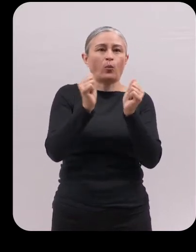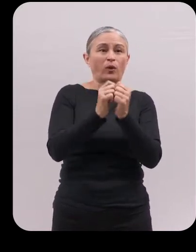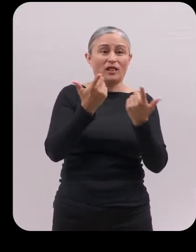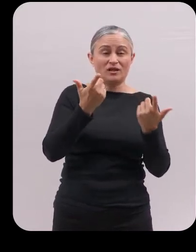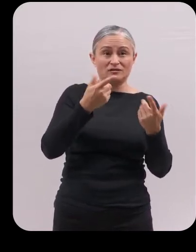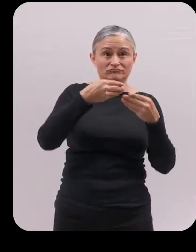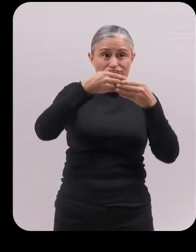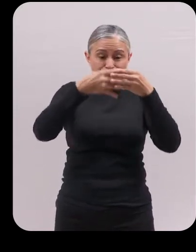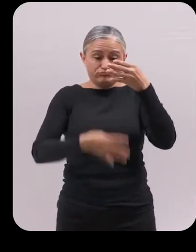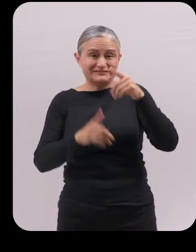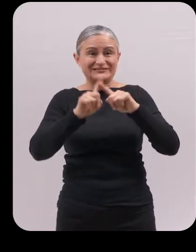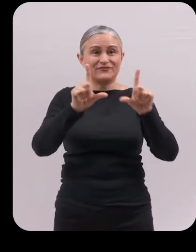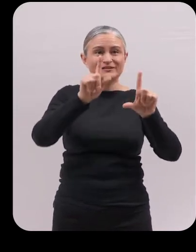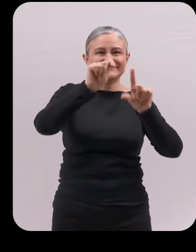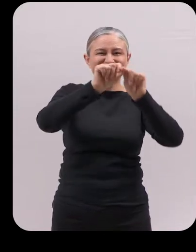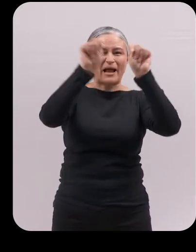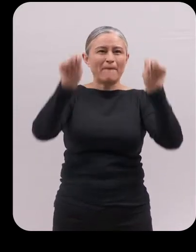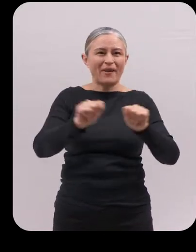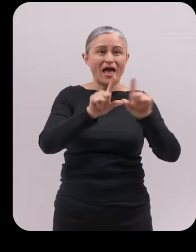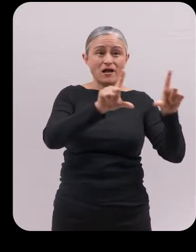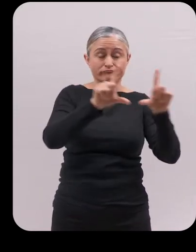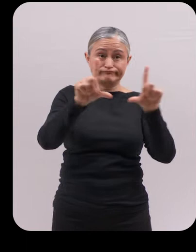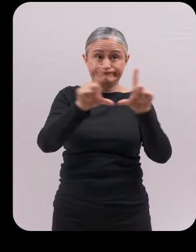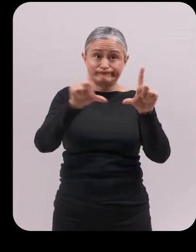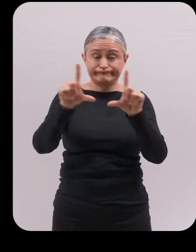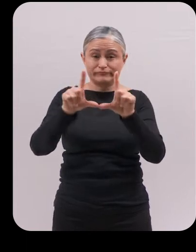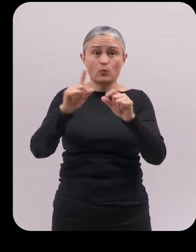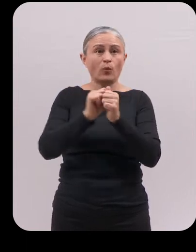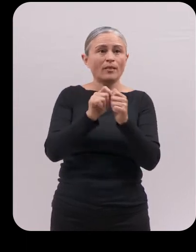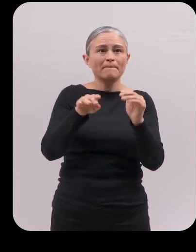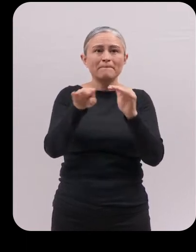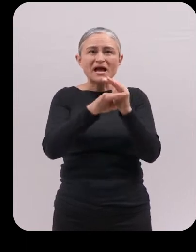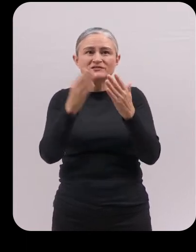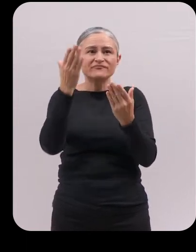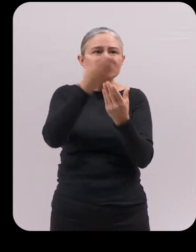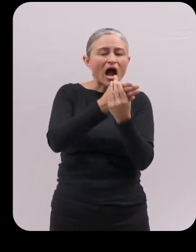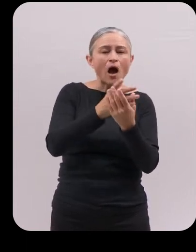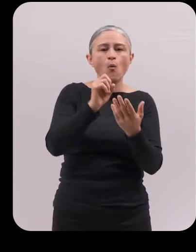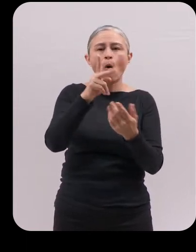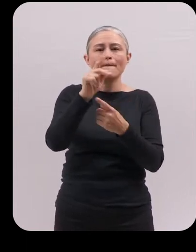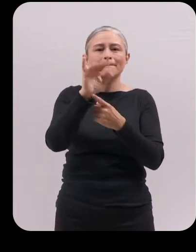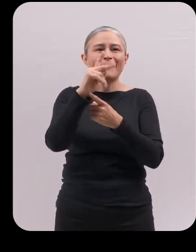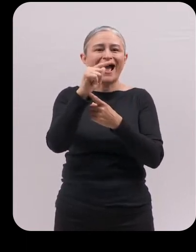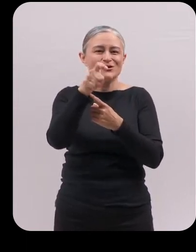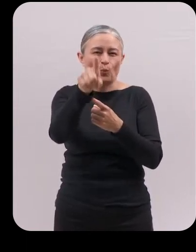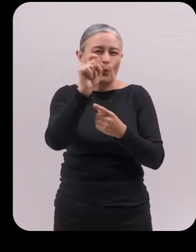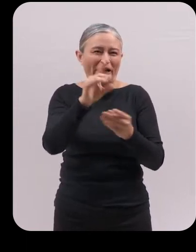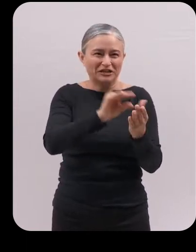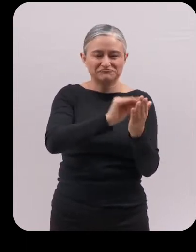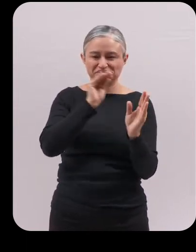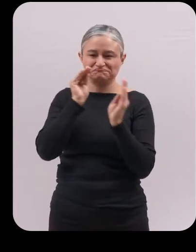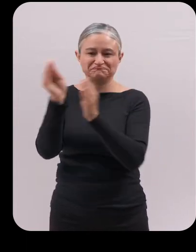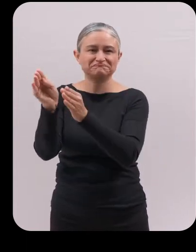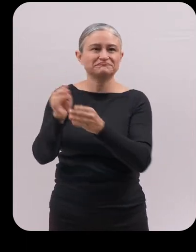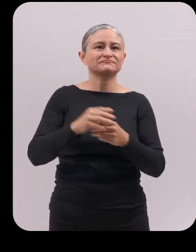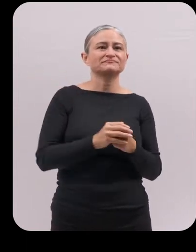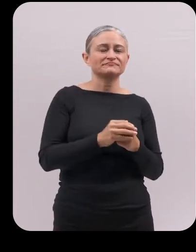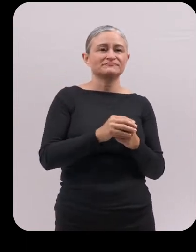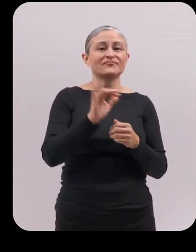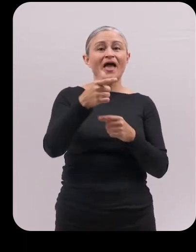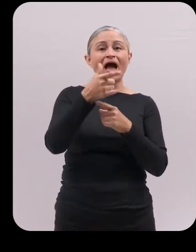dozen preloaded templates with the basic files and packages you need, or by importing your existing GitHub repo and